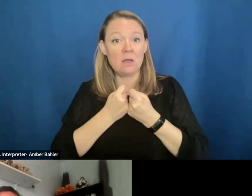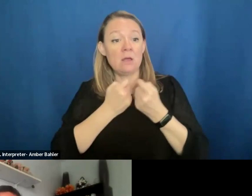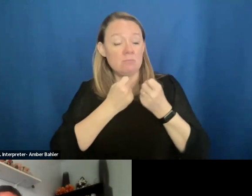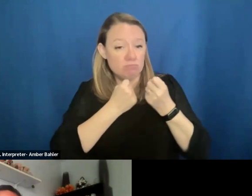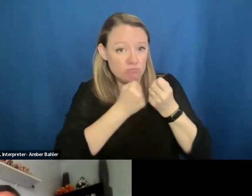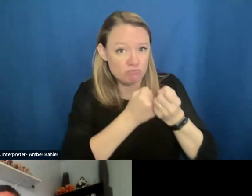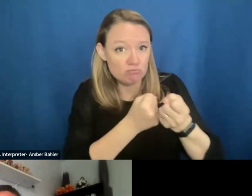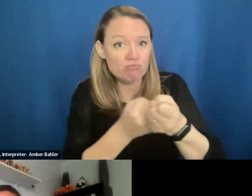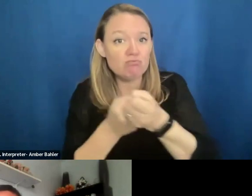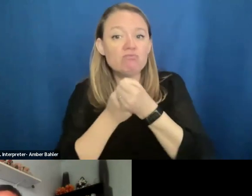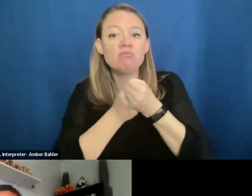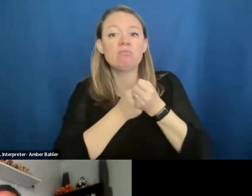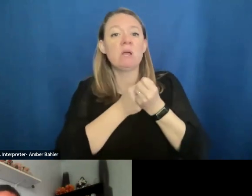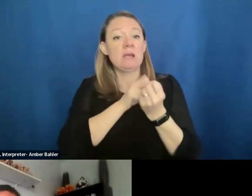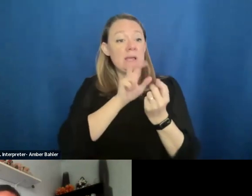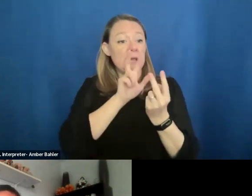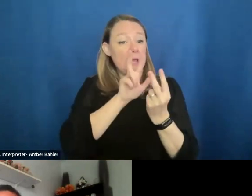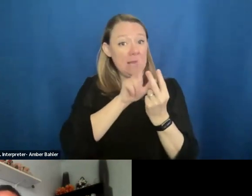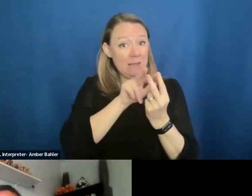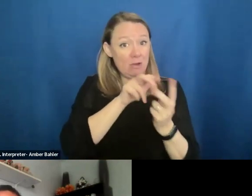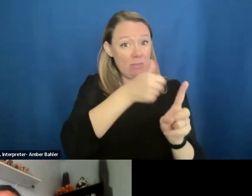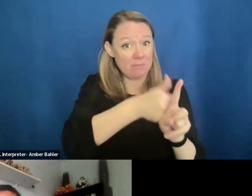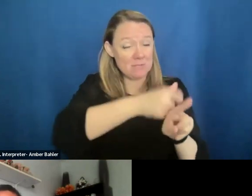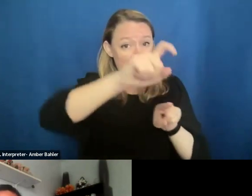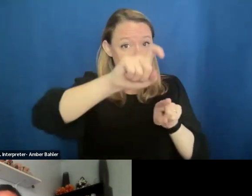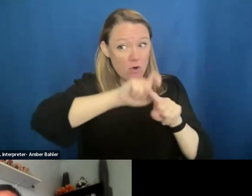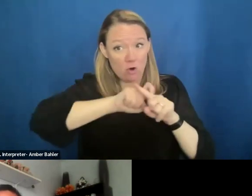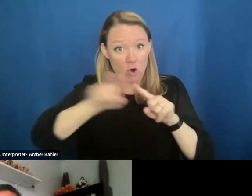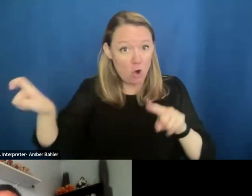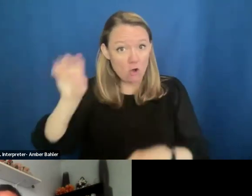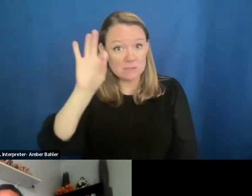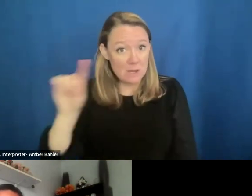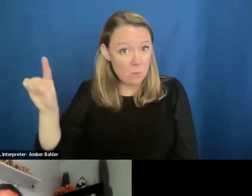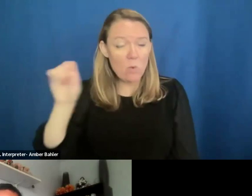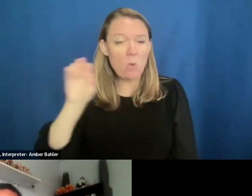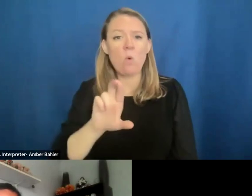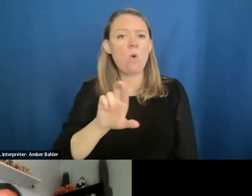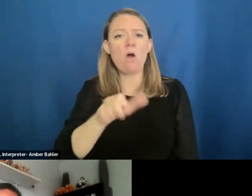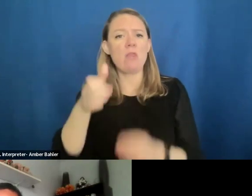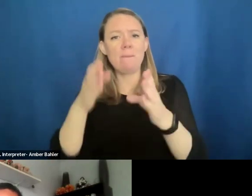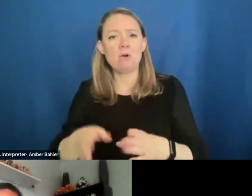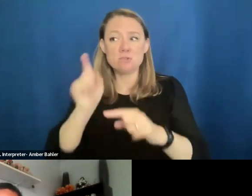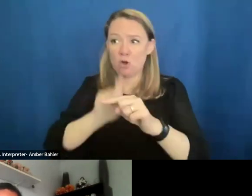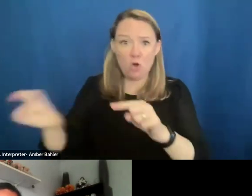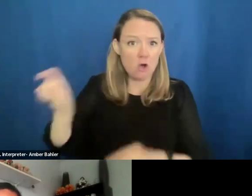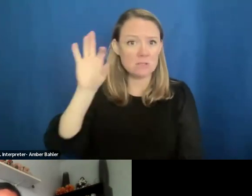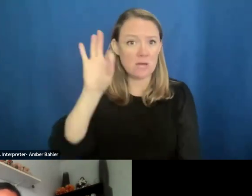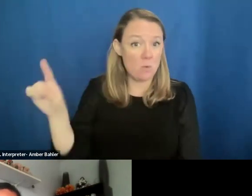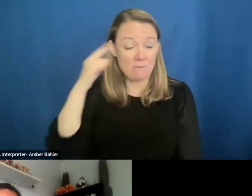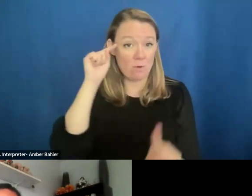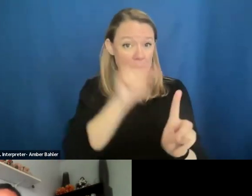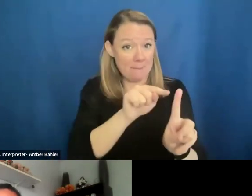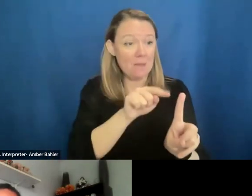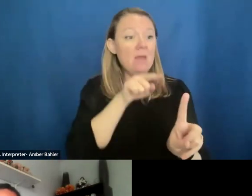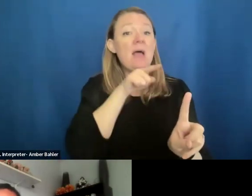a community member has called into the 911 system. And so there's a possibility that they're having some interaction with a traditional first